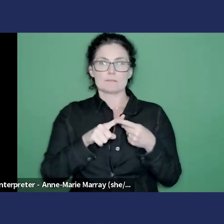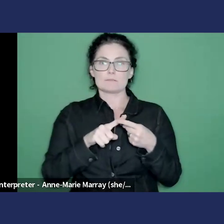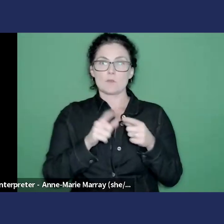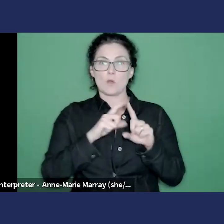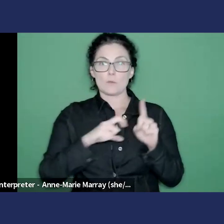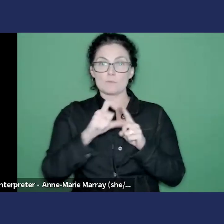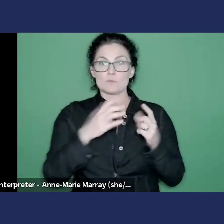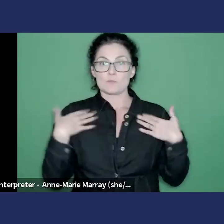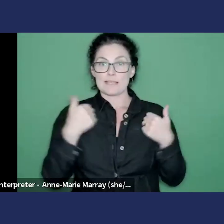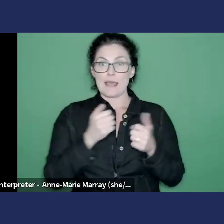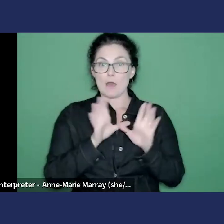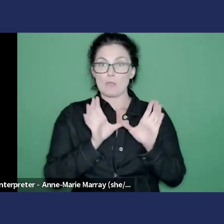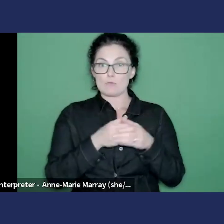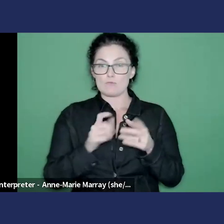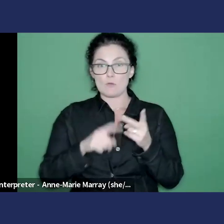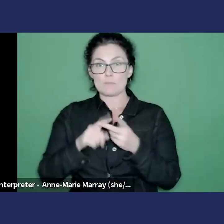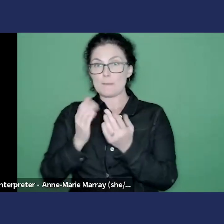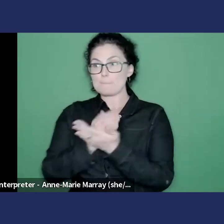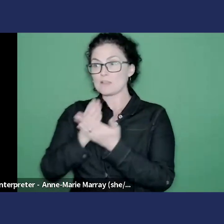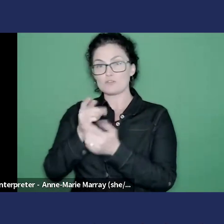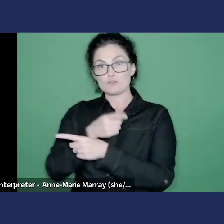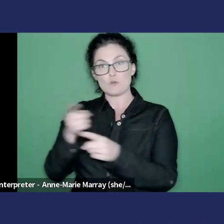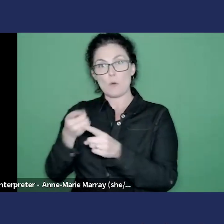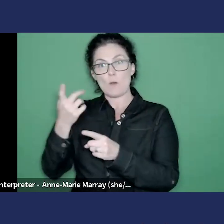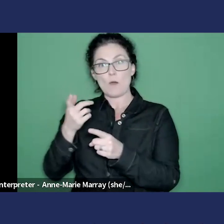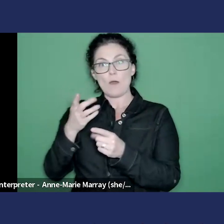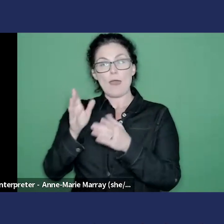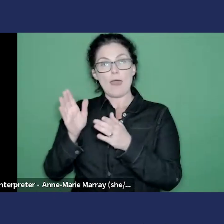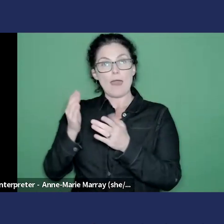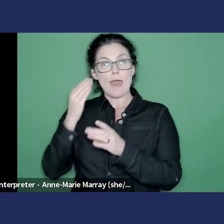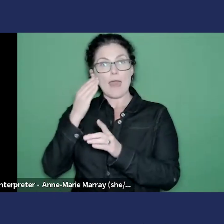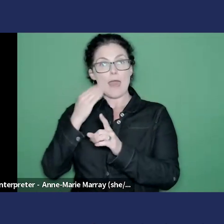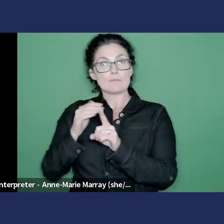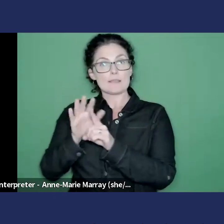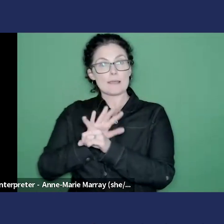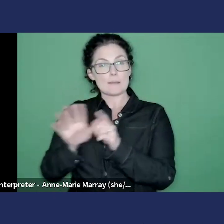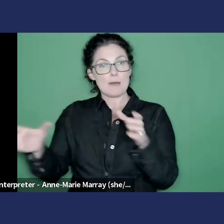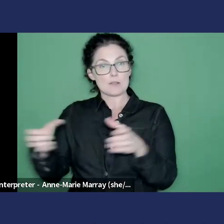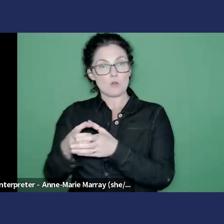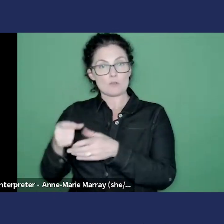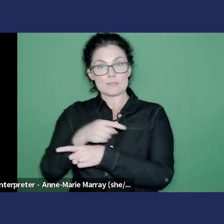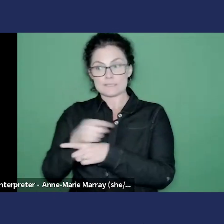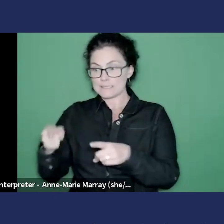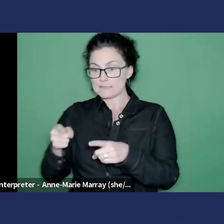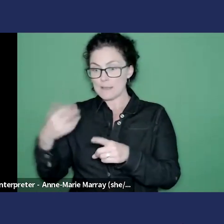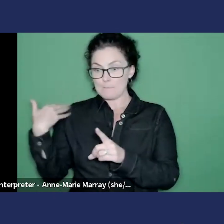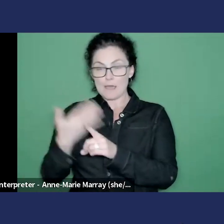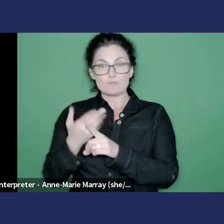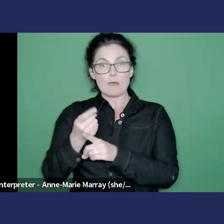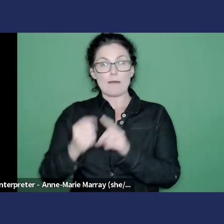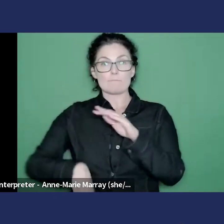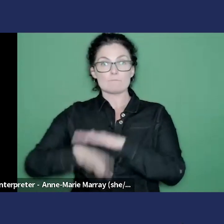literacy amongst patients from ethnic minority backgrounds and people that do not speak English is vital to enable them